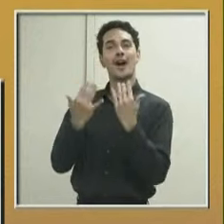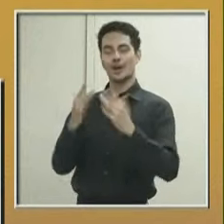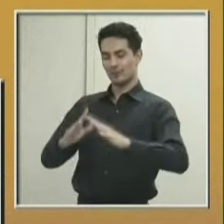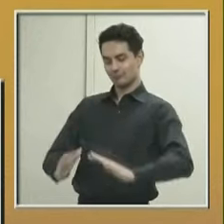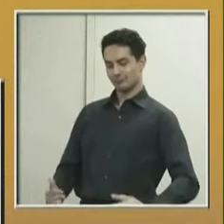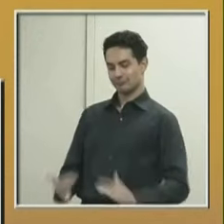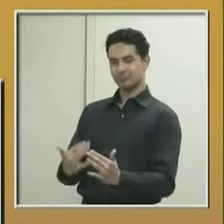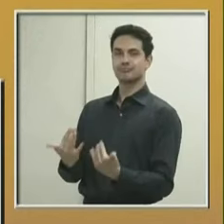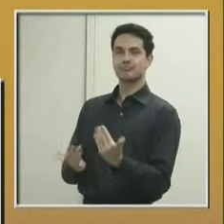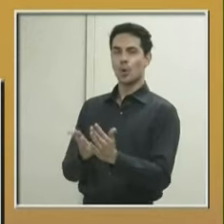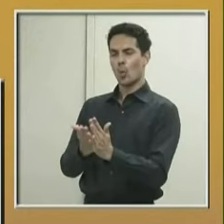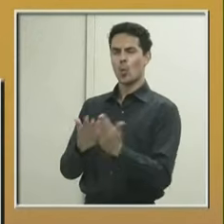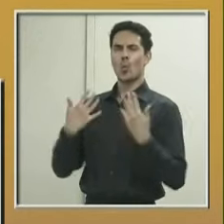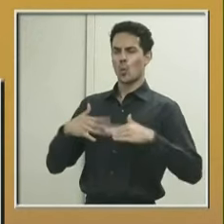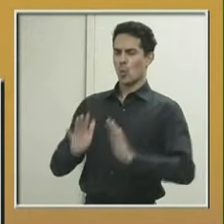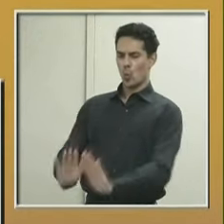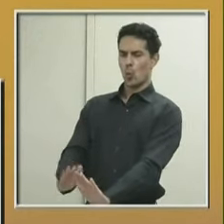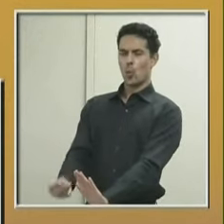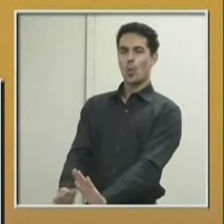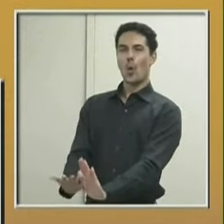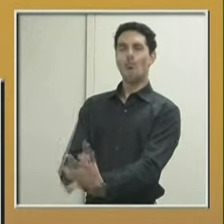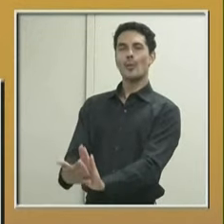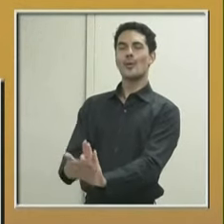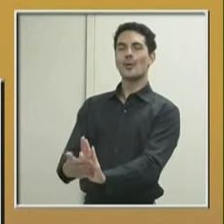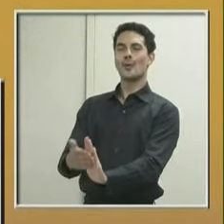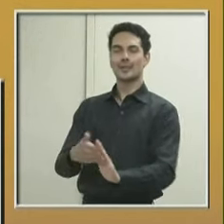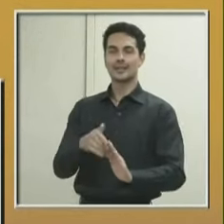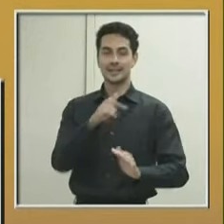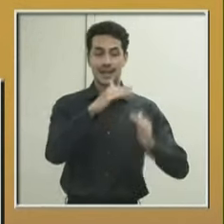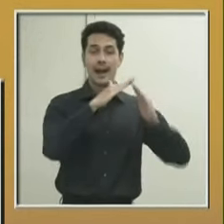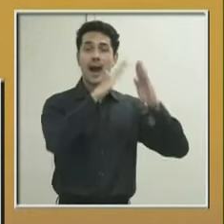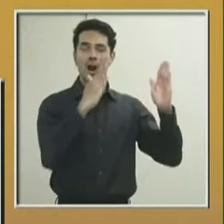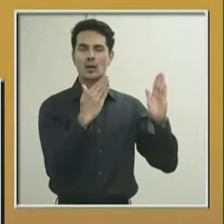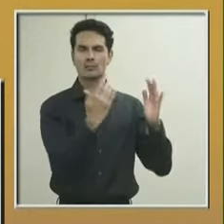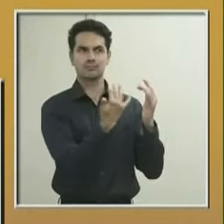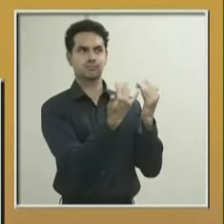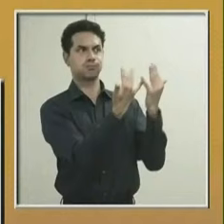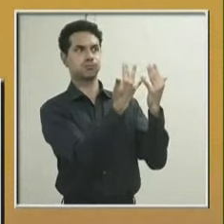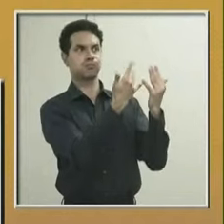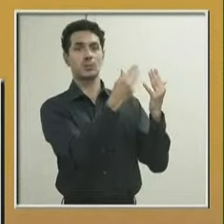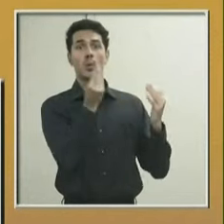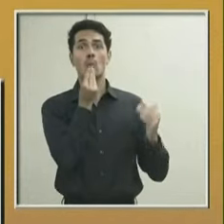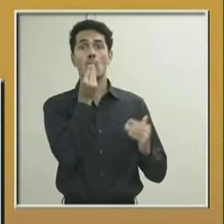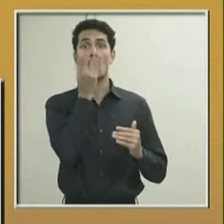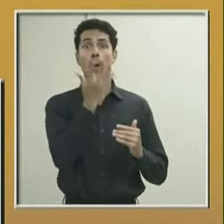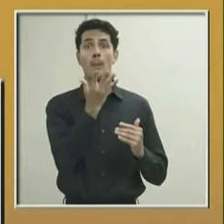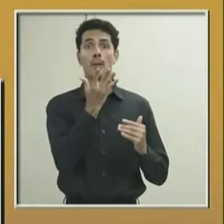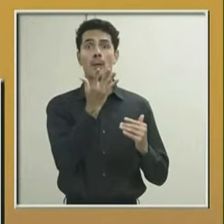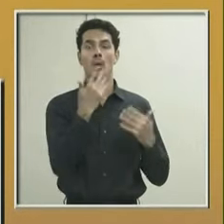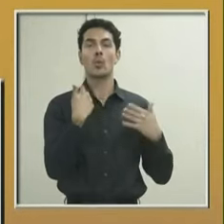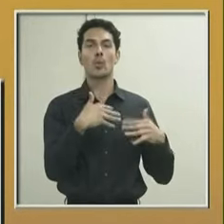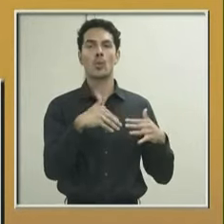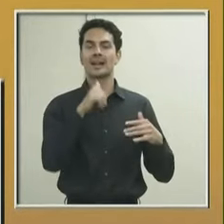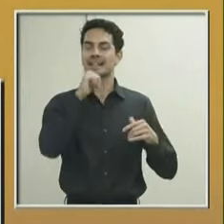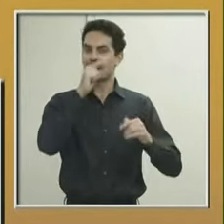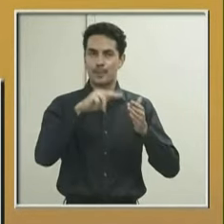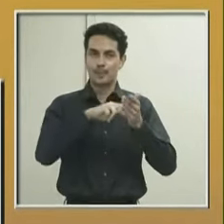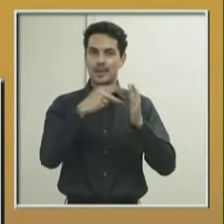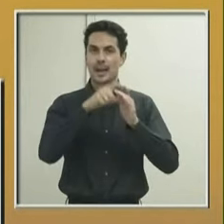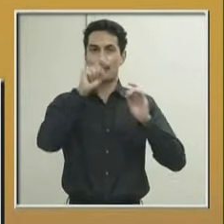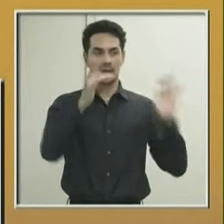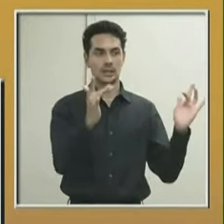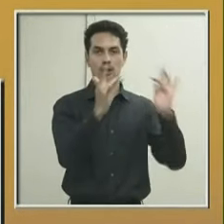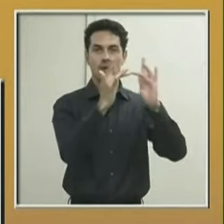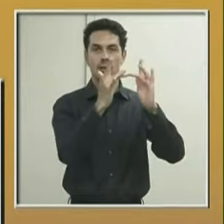hands, if the energy coming off of that home was large enough, it doesn't have to touch another object to ignite it. That fire could jump